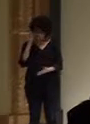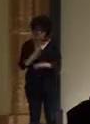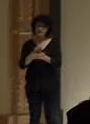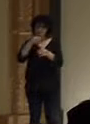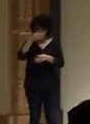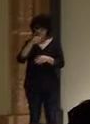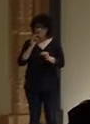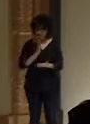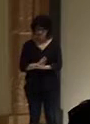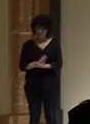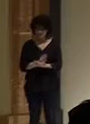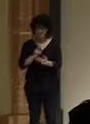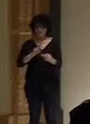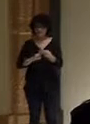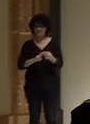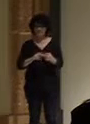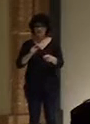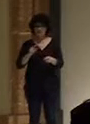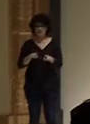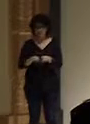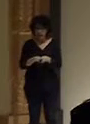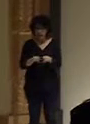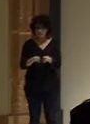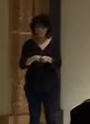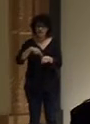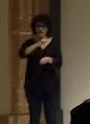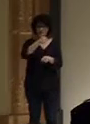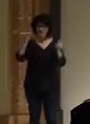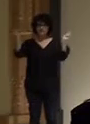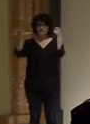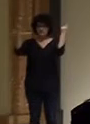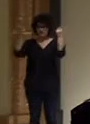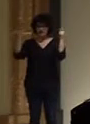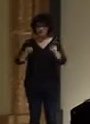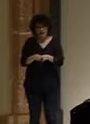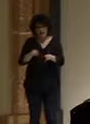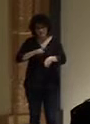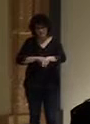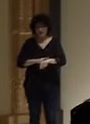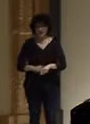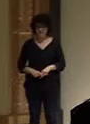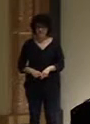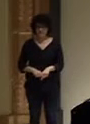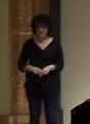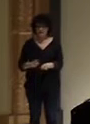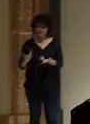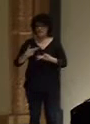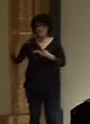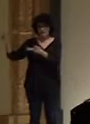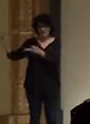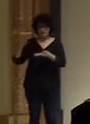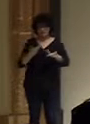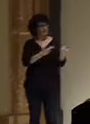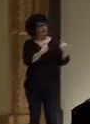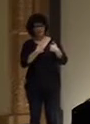meeting at the same time of DDD Festival. Also, Nan, thank you very much for the invitation you have given us. I